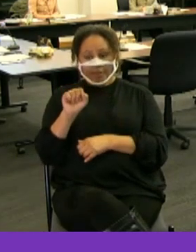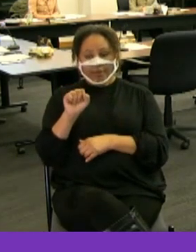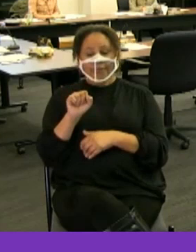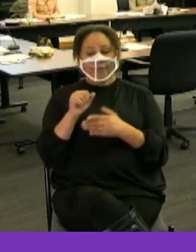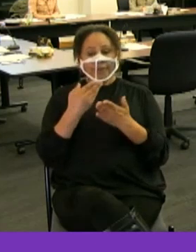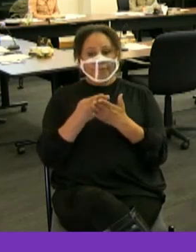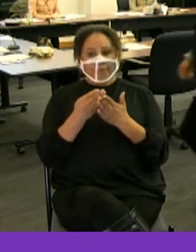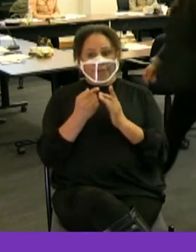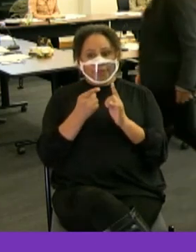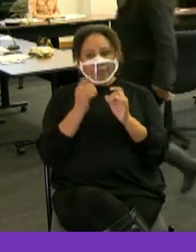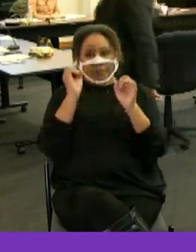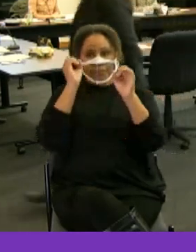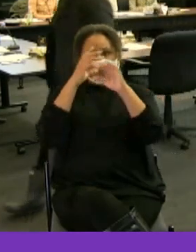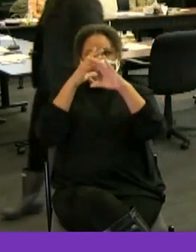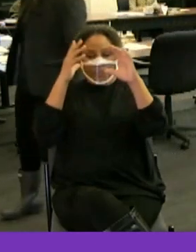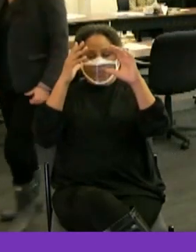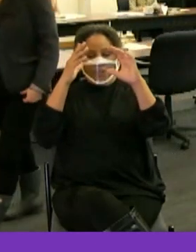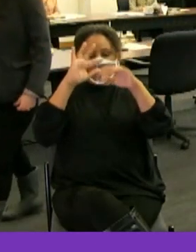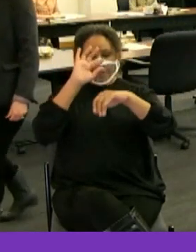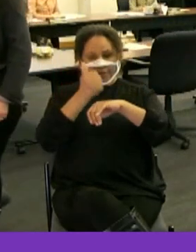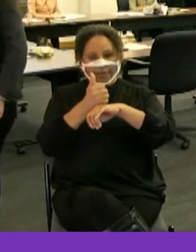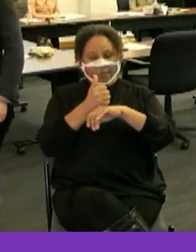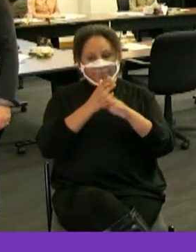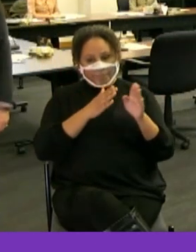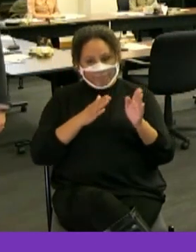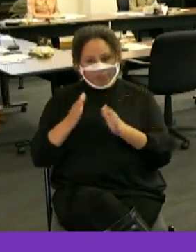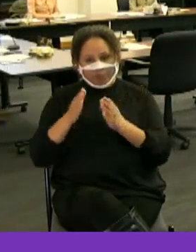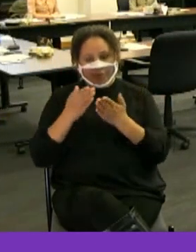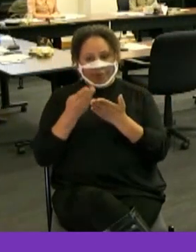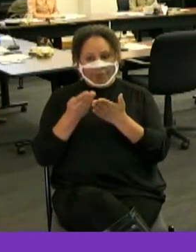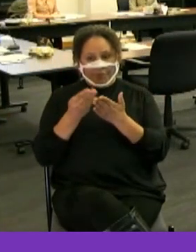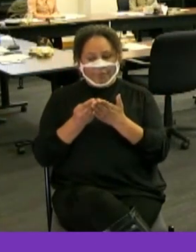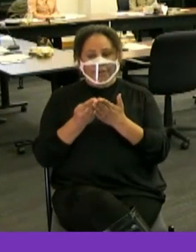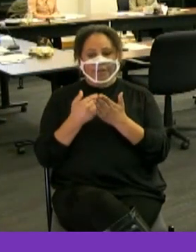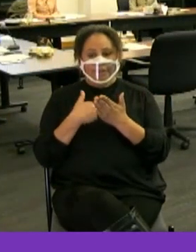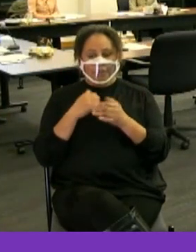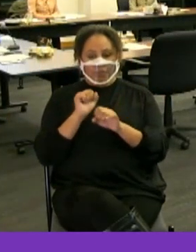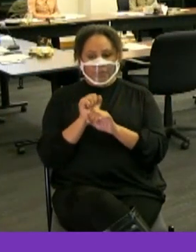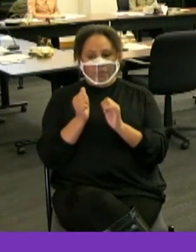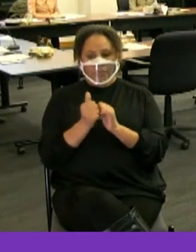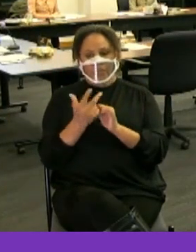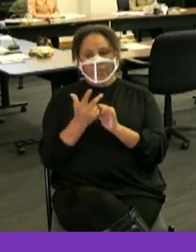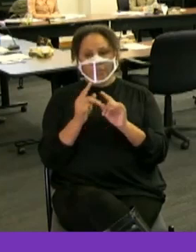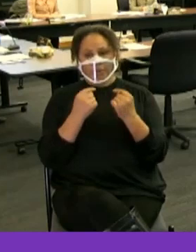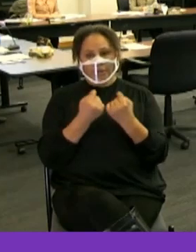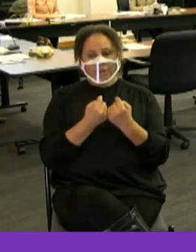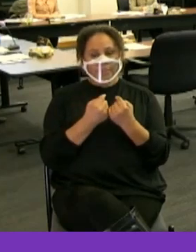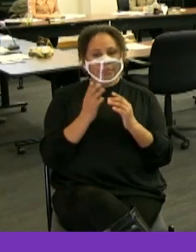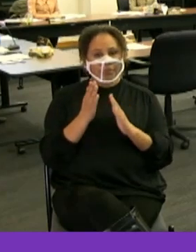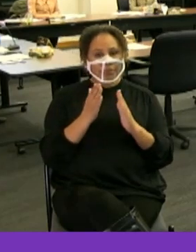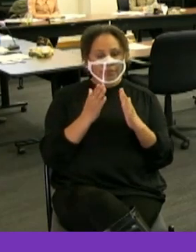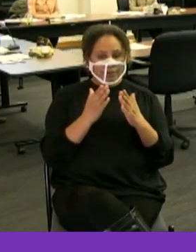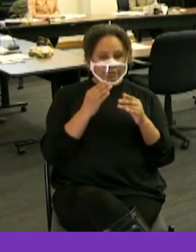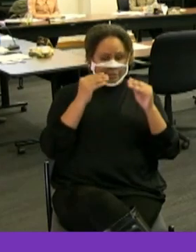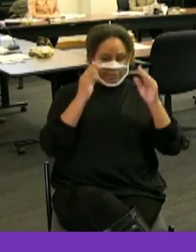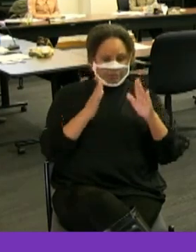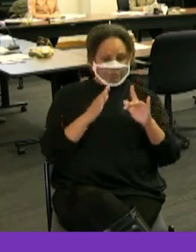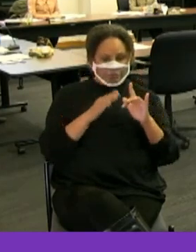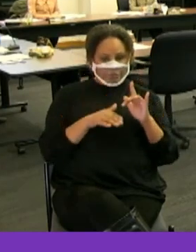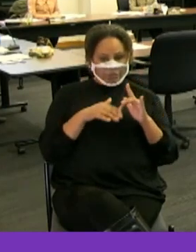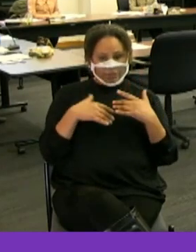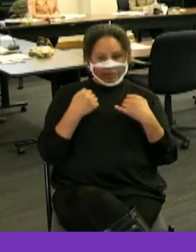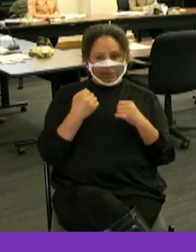for usage and support for all partners. So I'll be working with 3 teams addressing teacher shortages, healthcare workers, and looking into